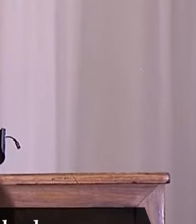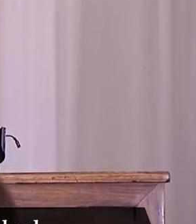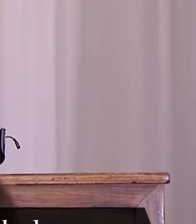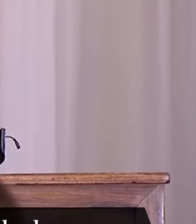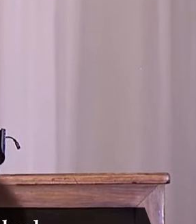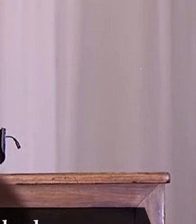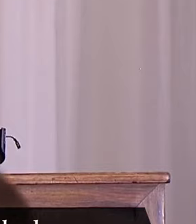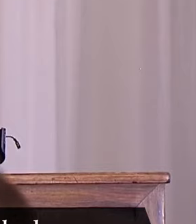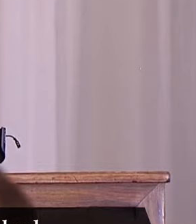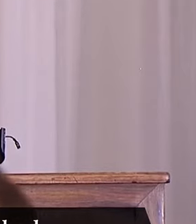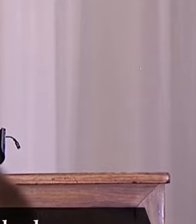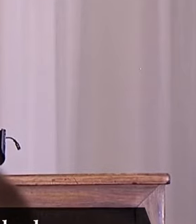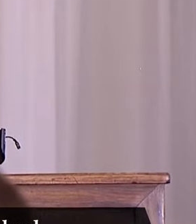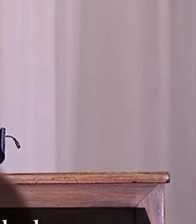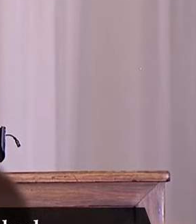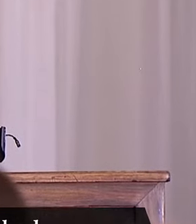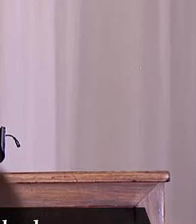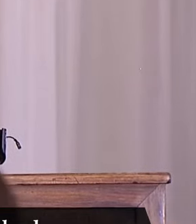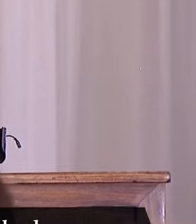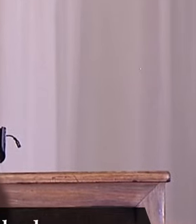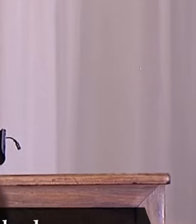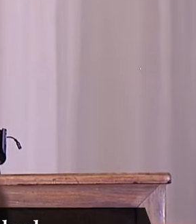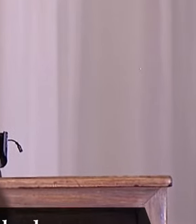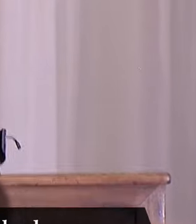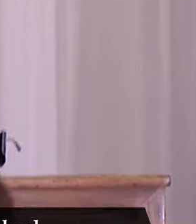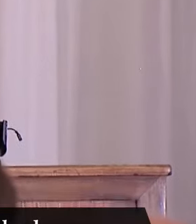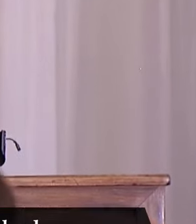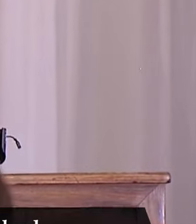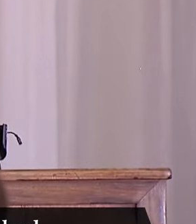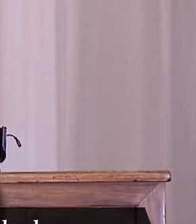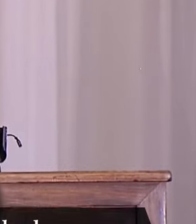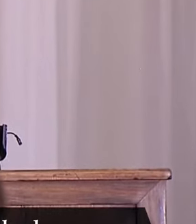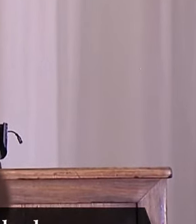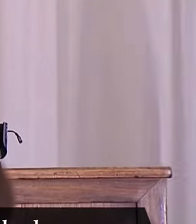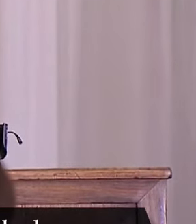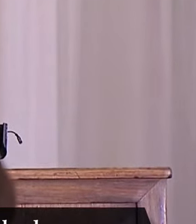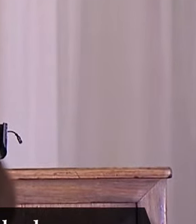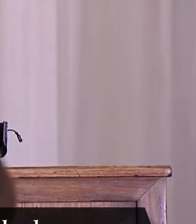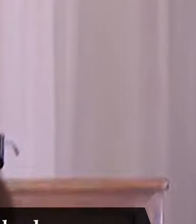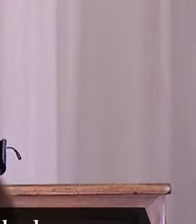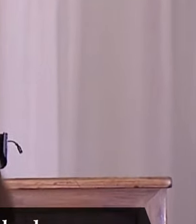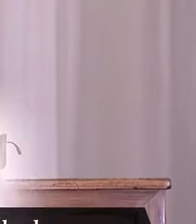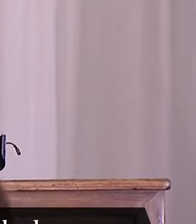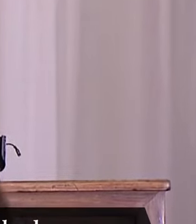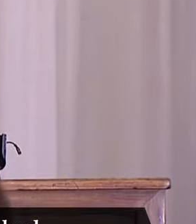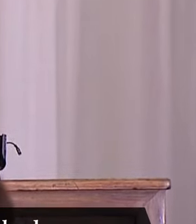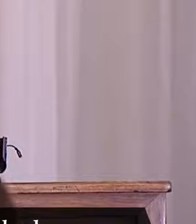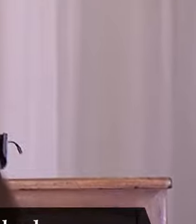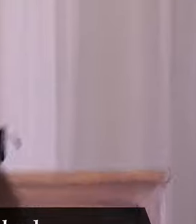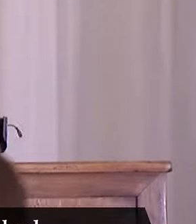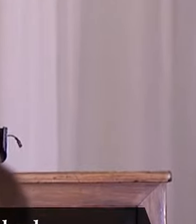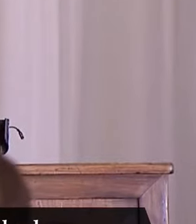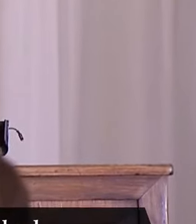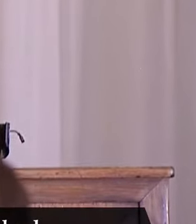This experience has simultaneously humbled me and had me bursting with pride at my uncle's